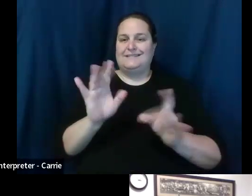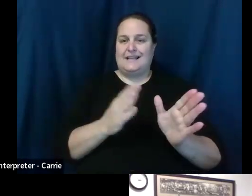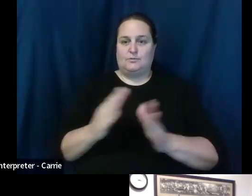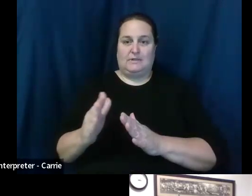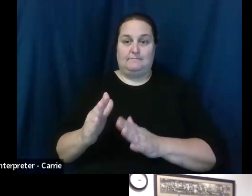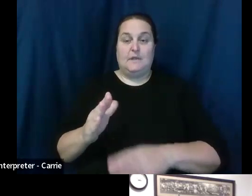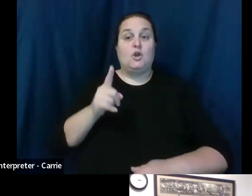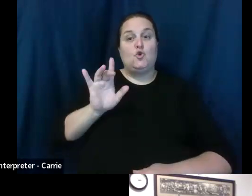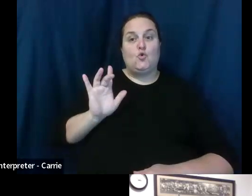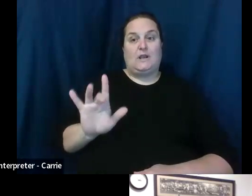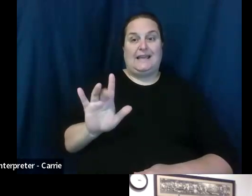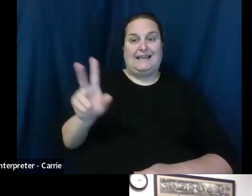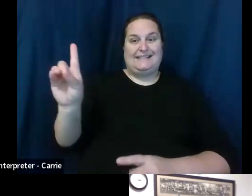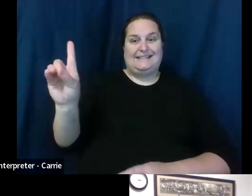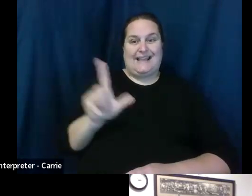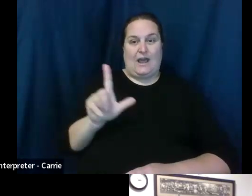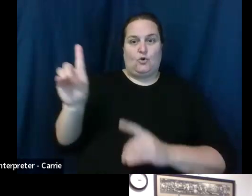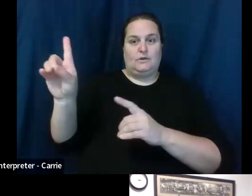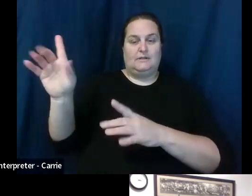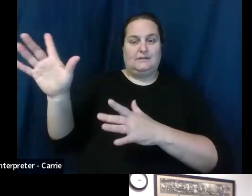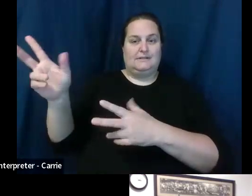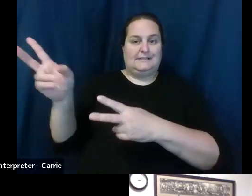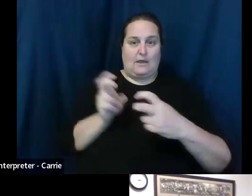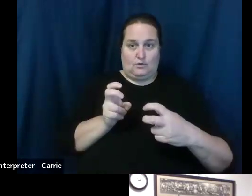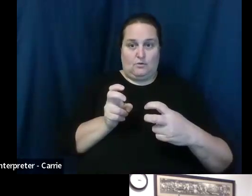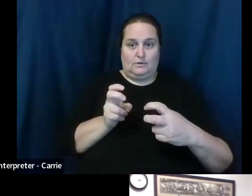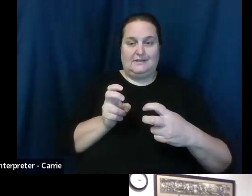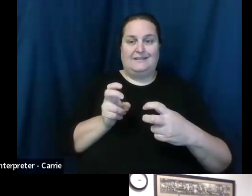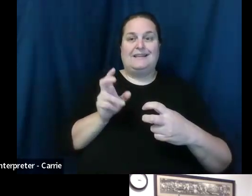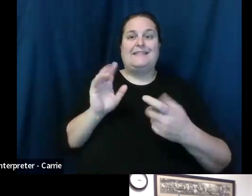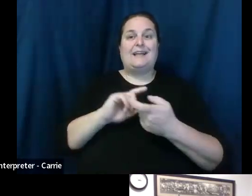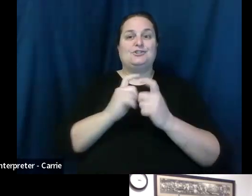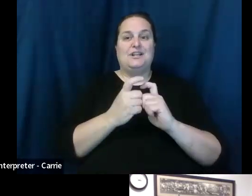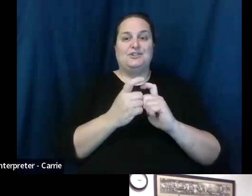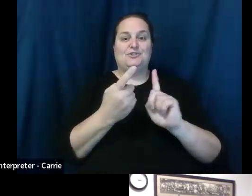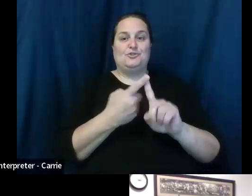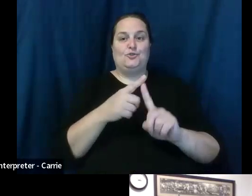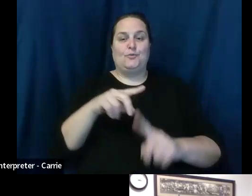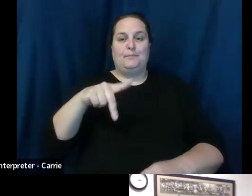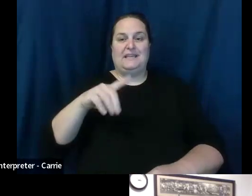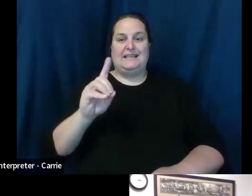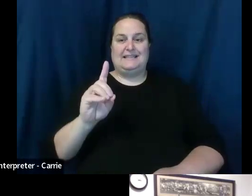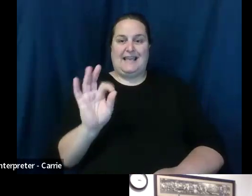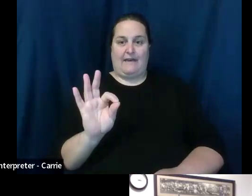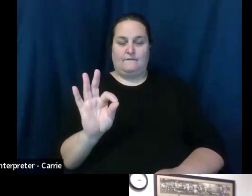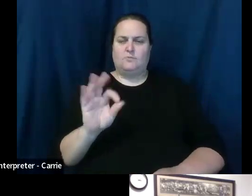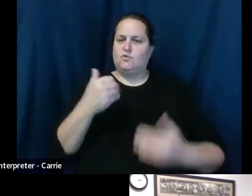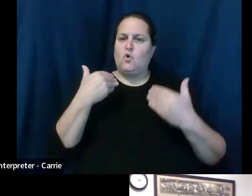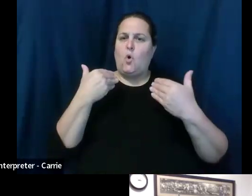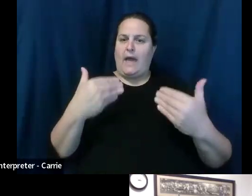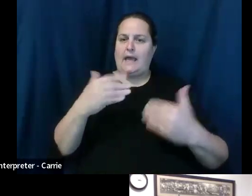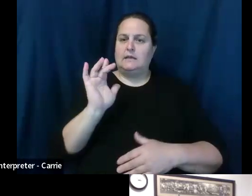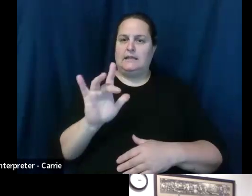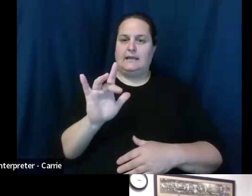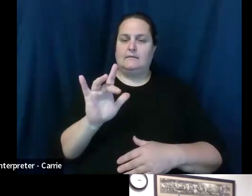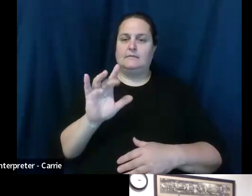download and it will download a PDF. So if you want to click on download, you can download the